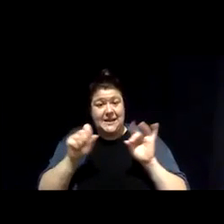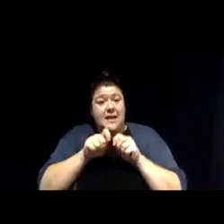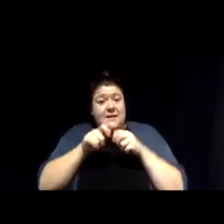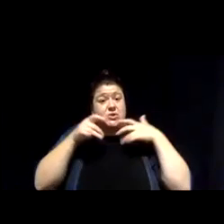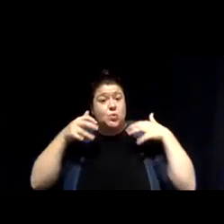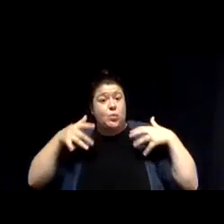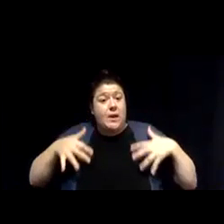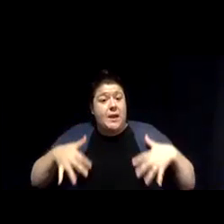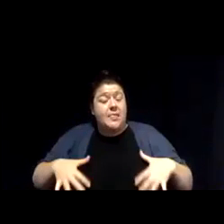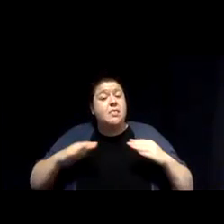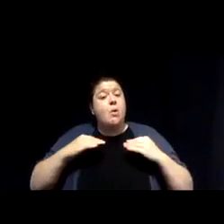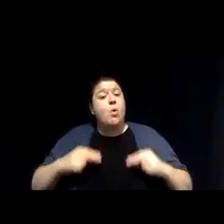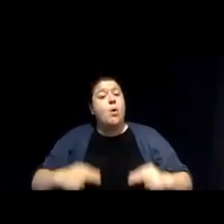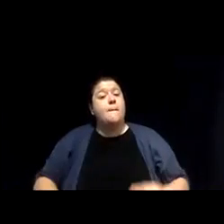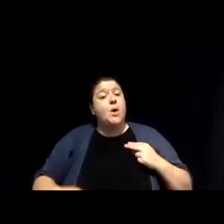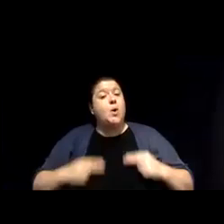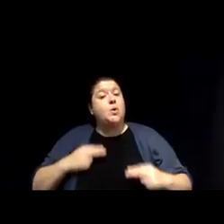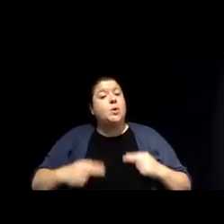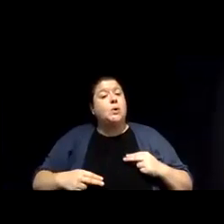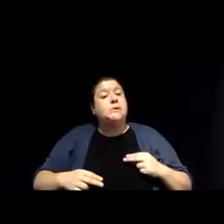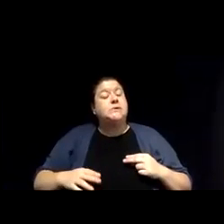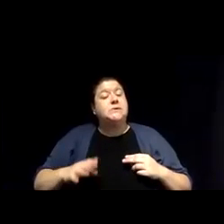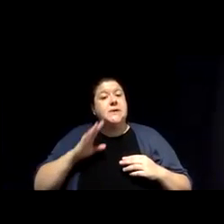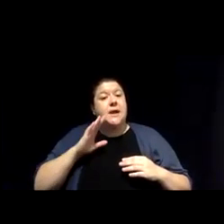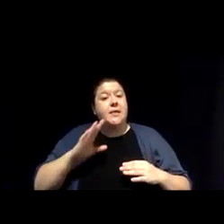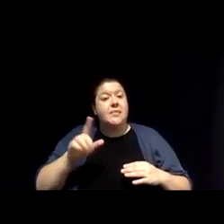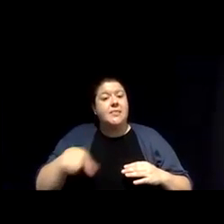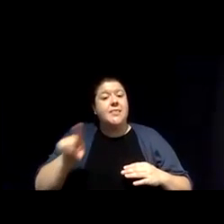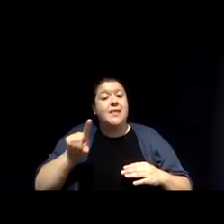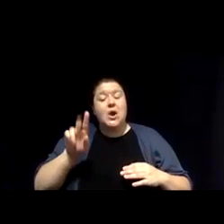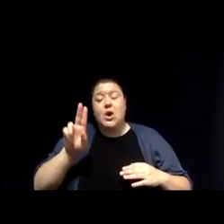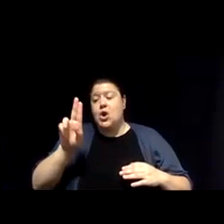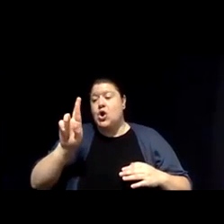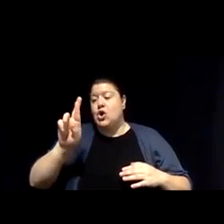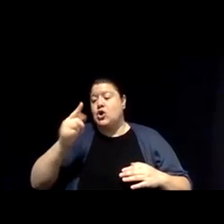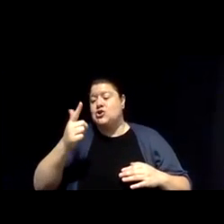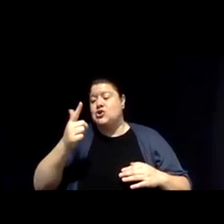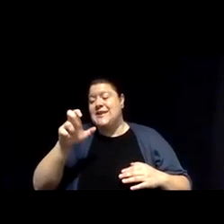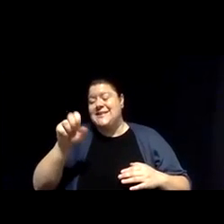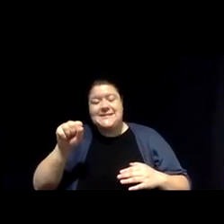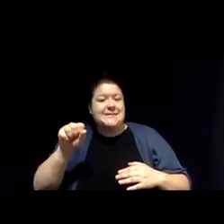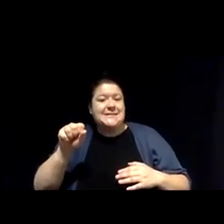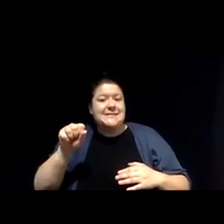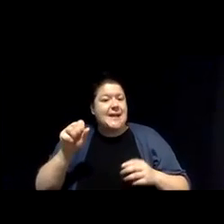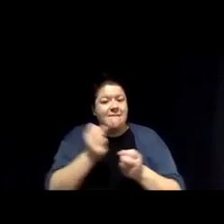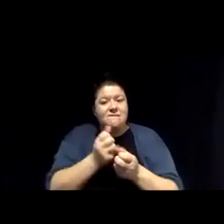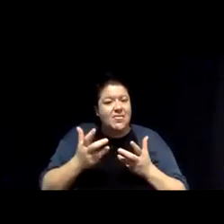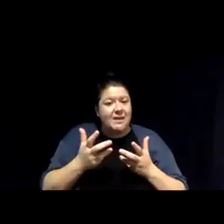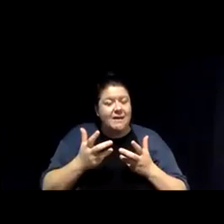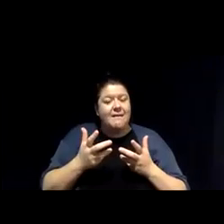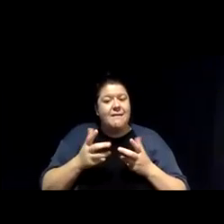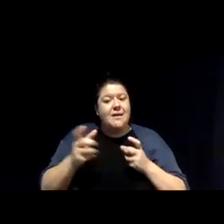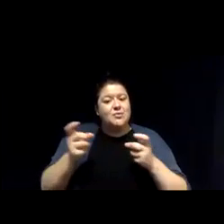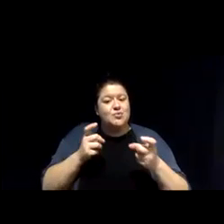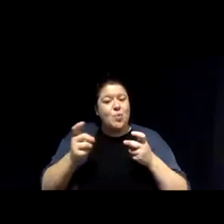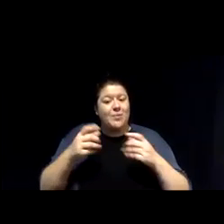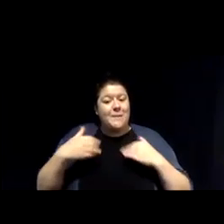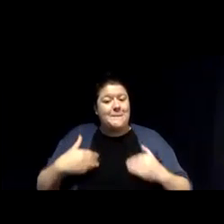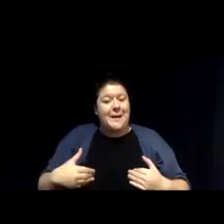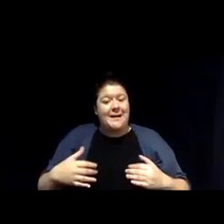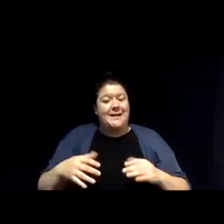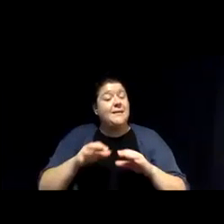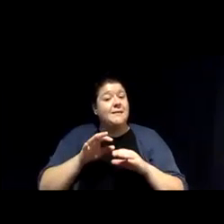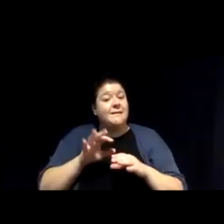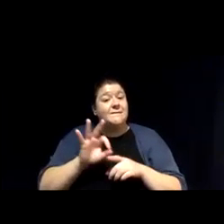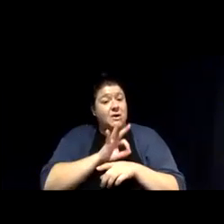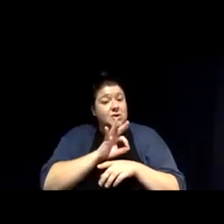that rule your world, your thoughts, your urges in your body function,